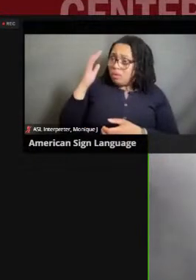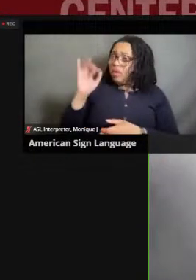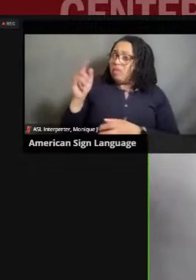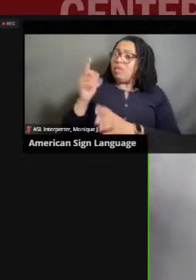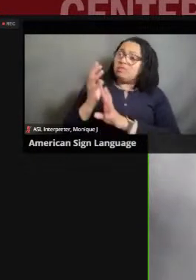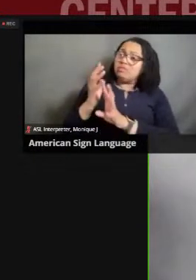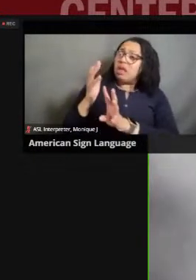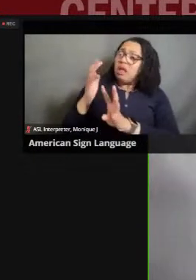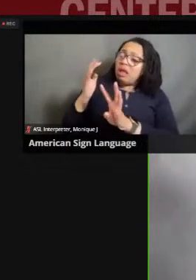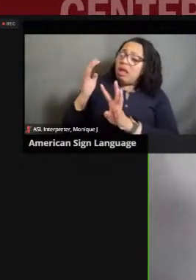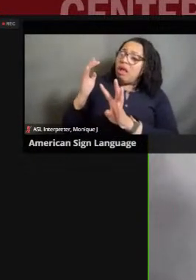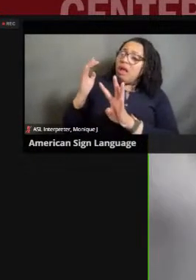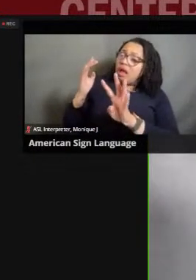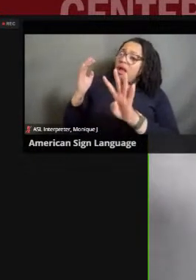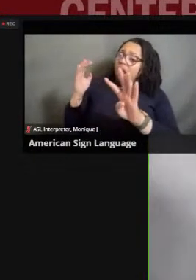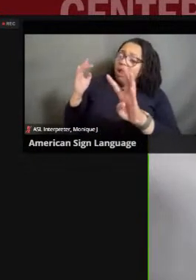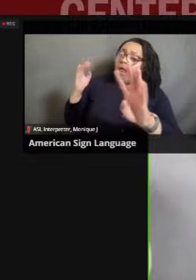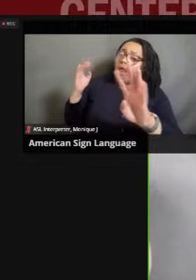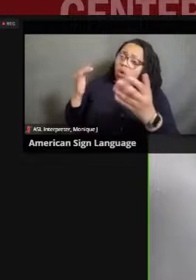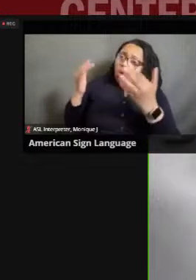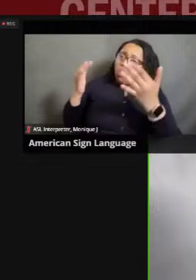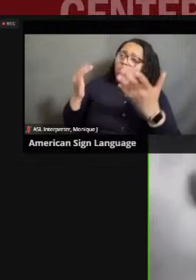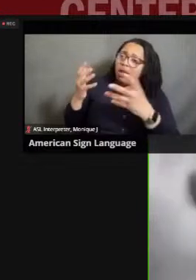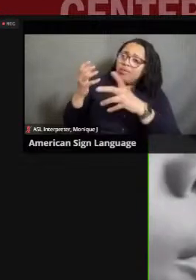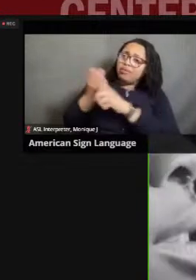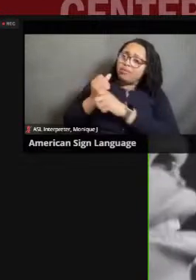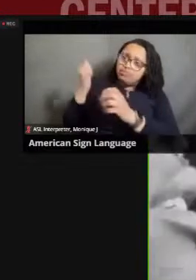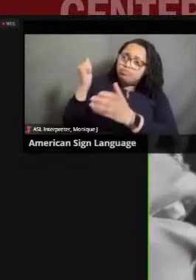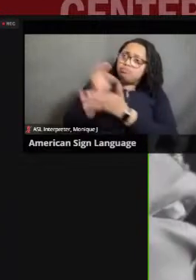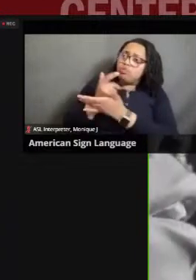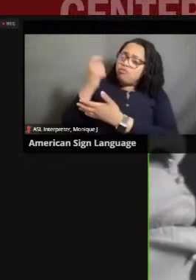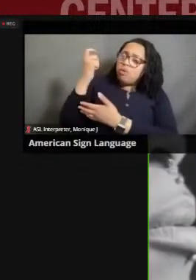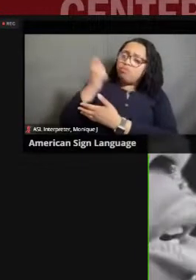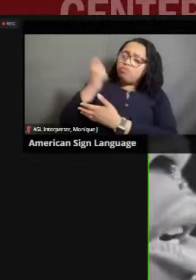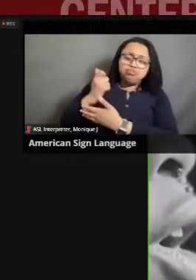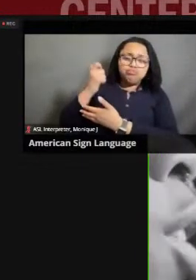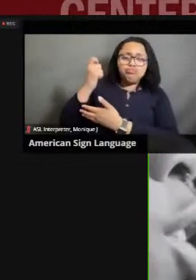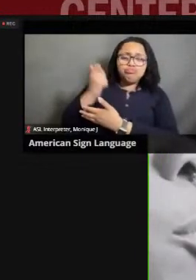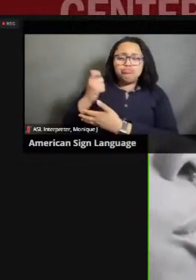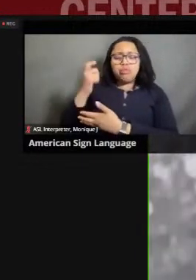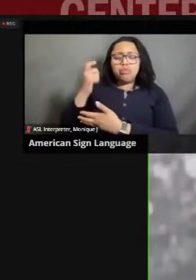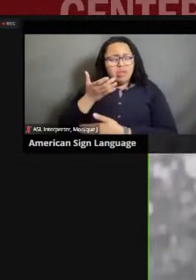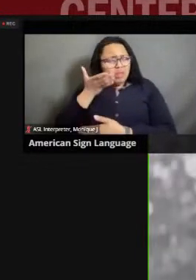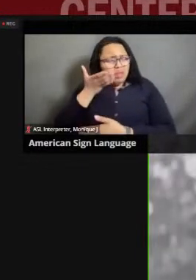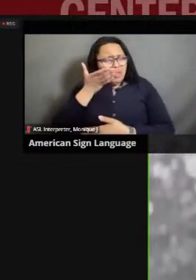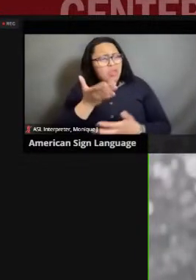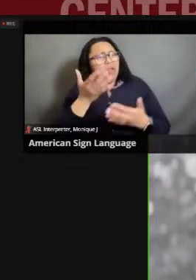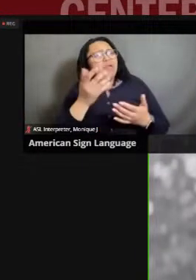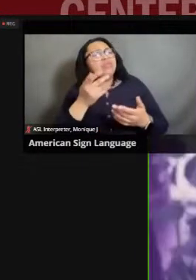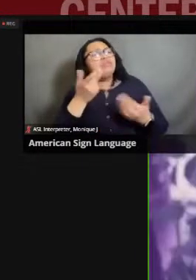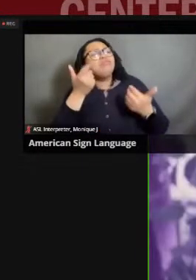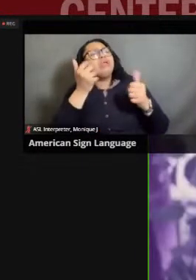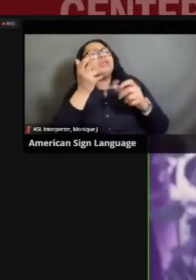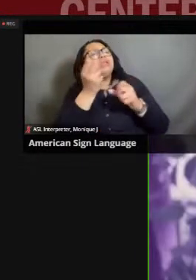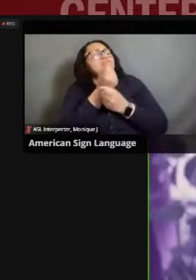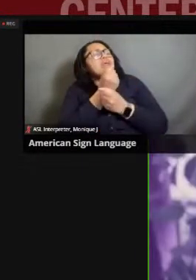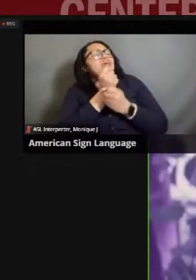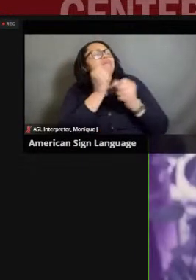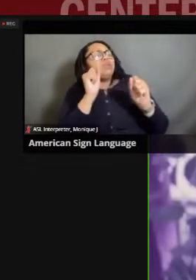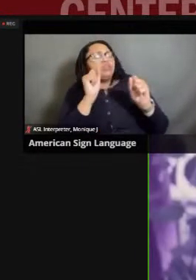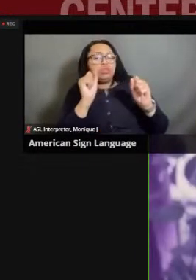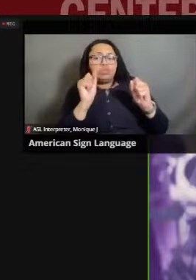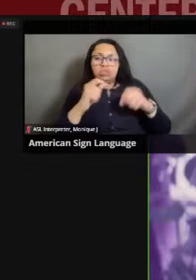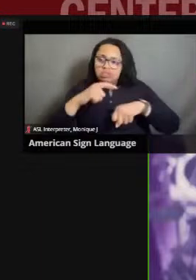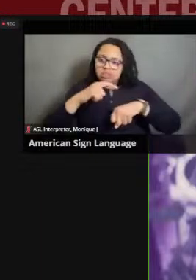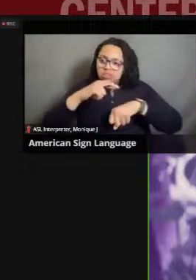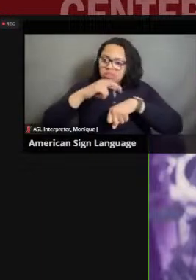crying at the doorsteps of those armies of salvation, wasting time in the unemployment lines,